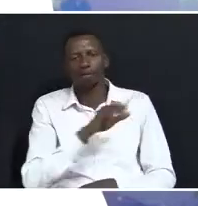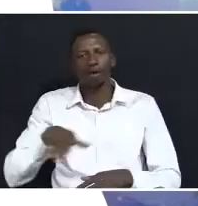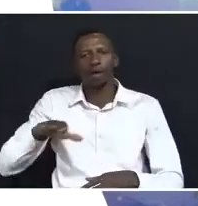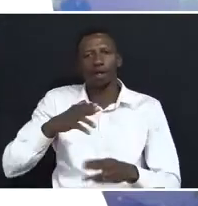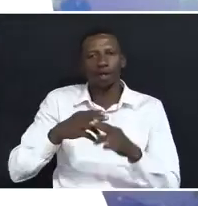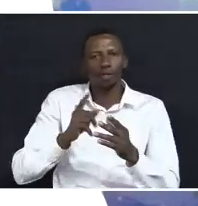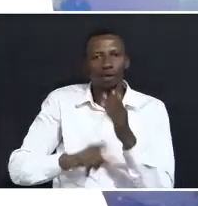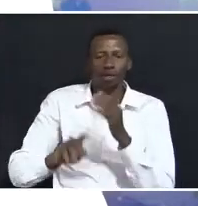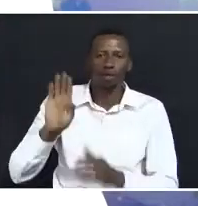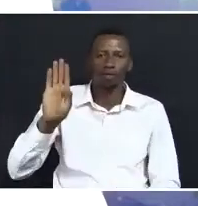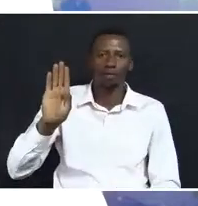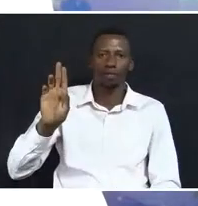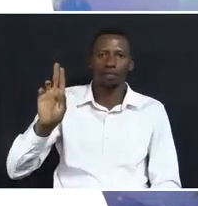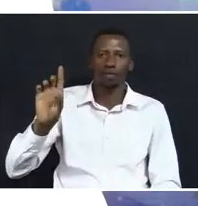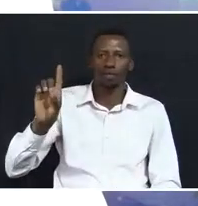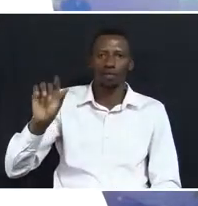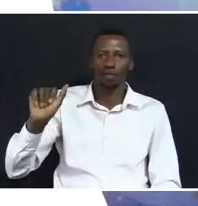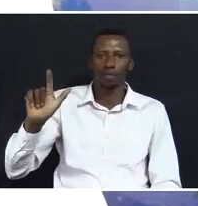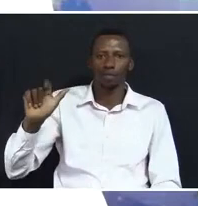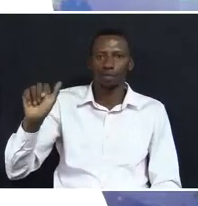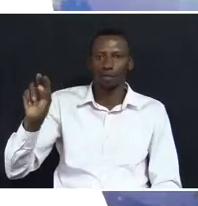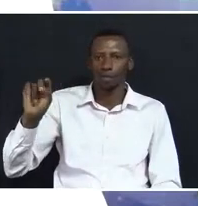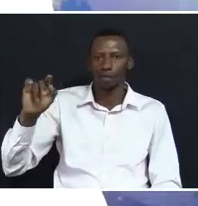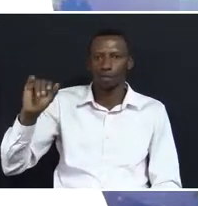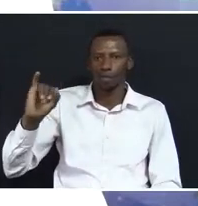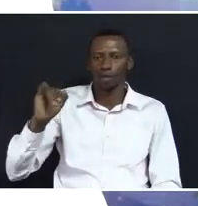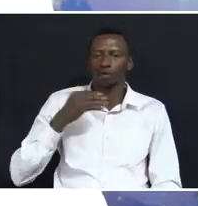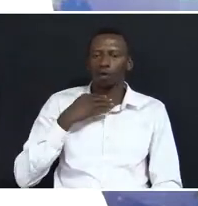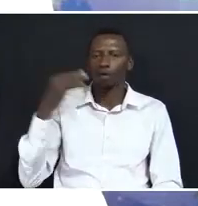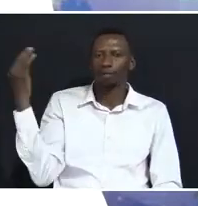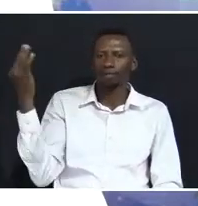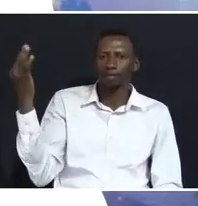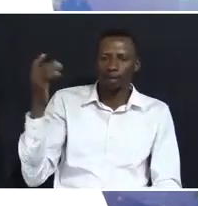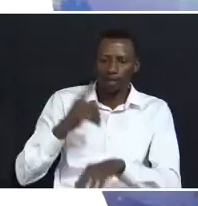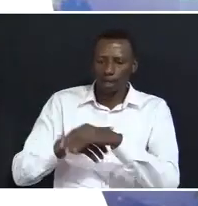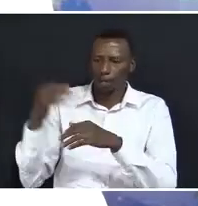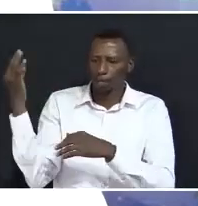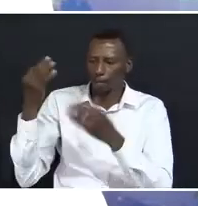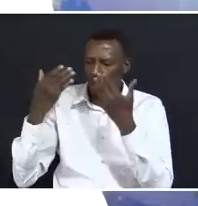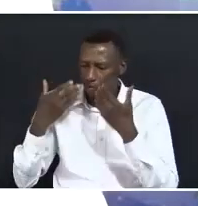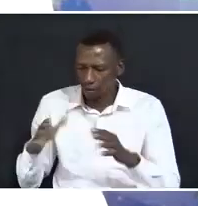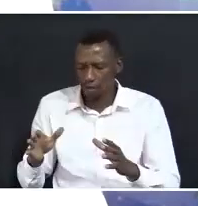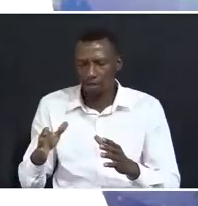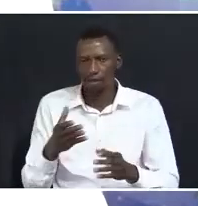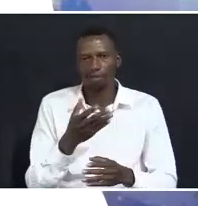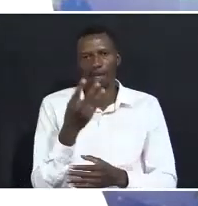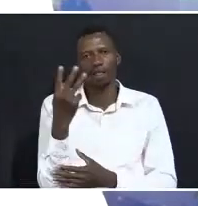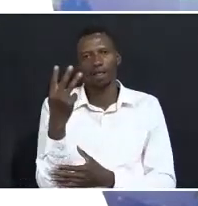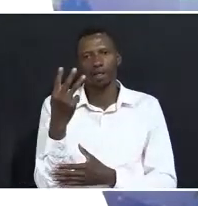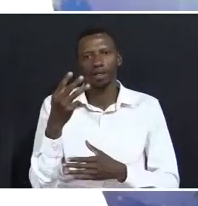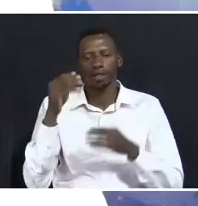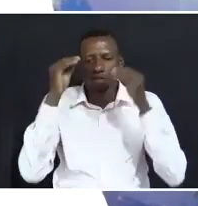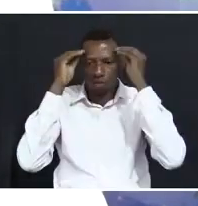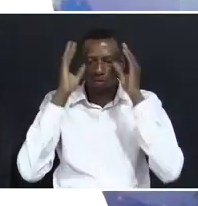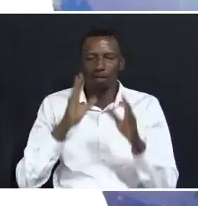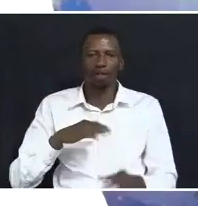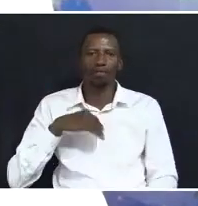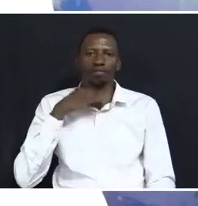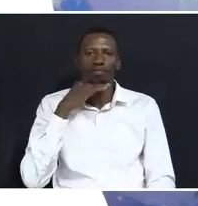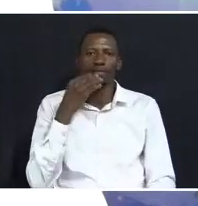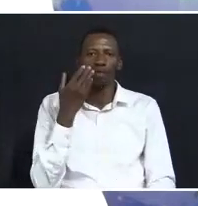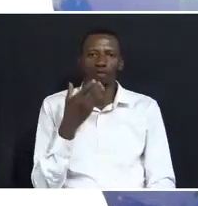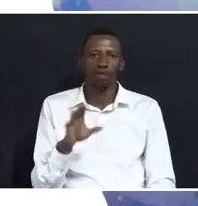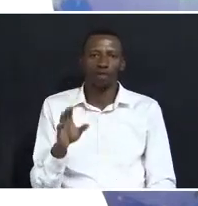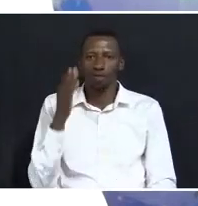for mission. And after they had completed the mission, we lost three of them because they were taking a boat